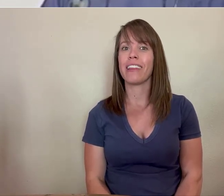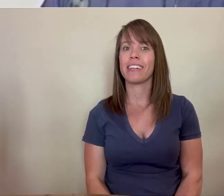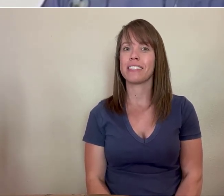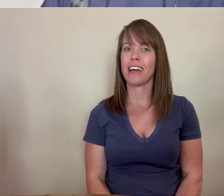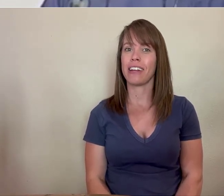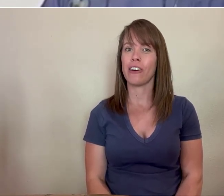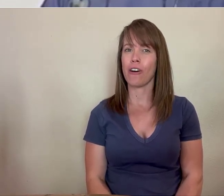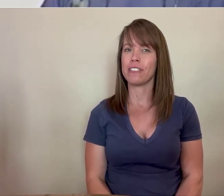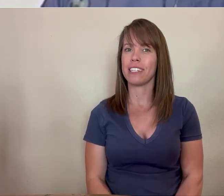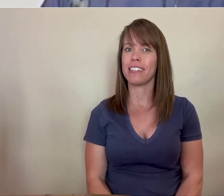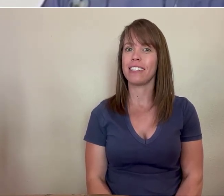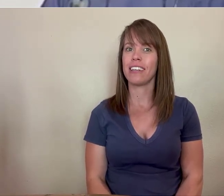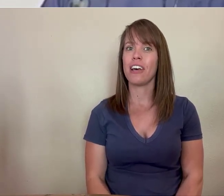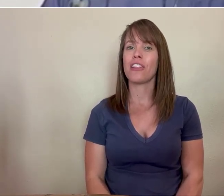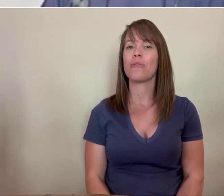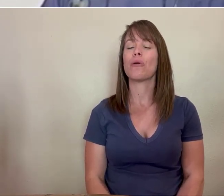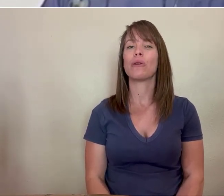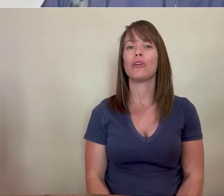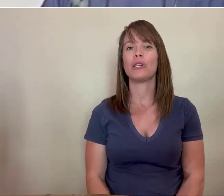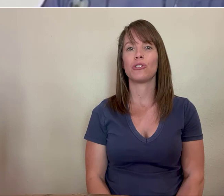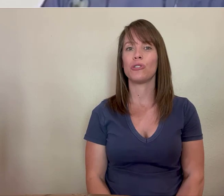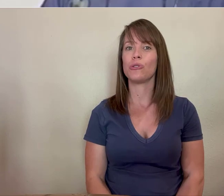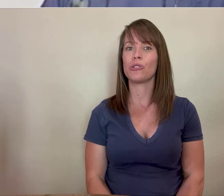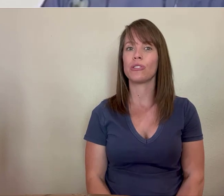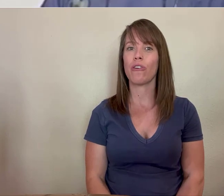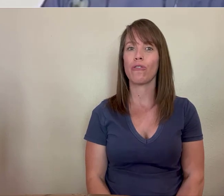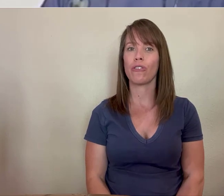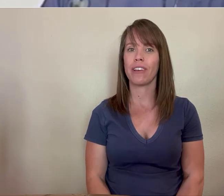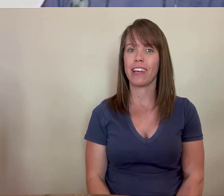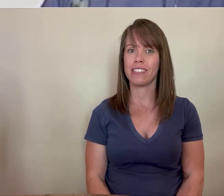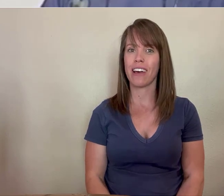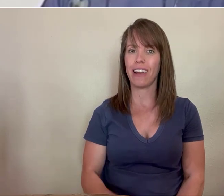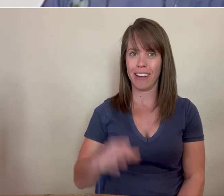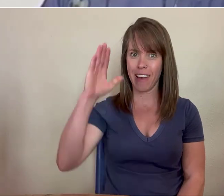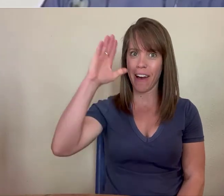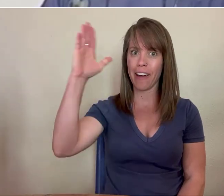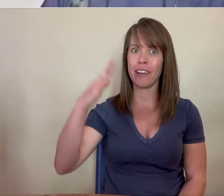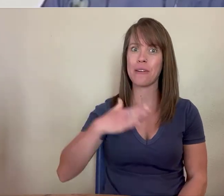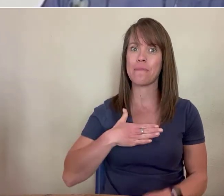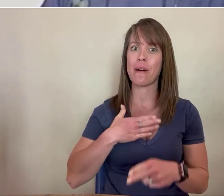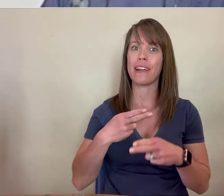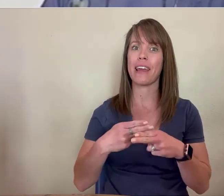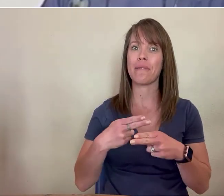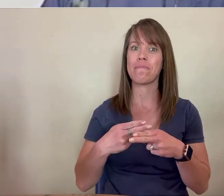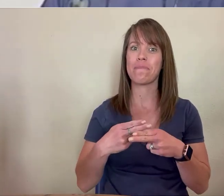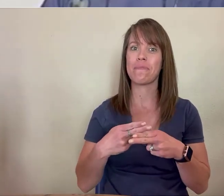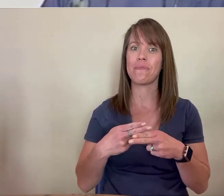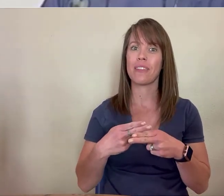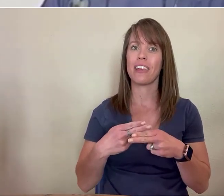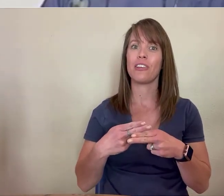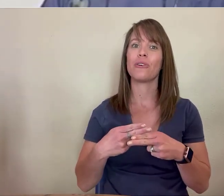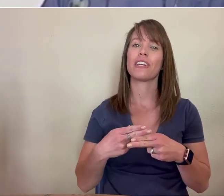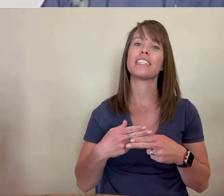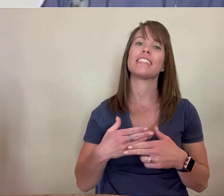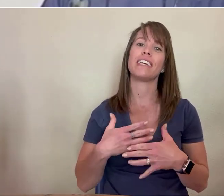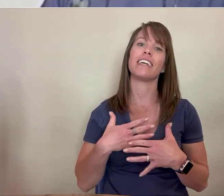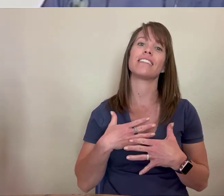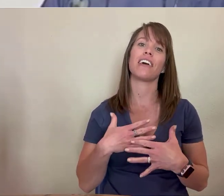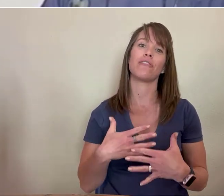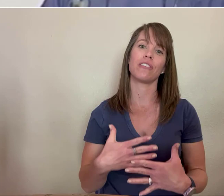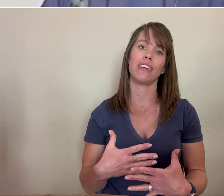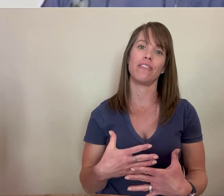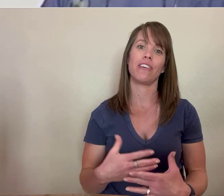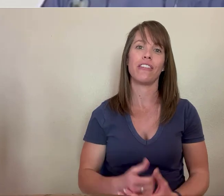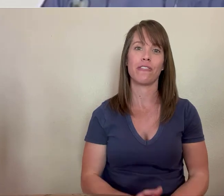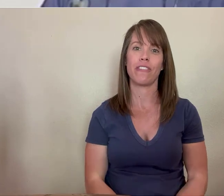world that sign often. The moment you introduce yourself and sign, "Hi, my name," you're going to see a